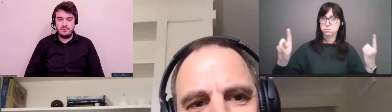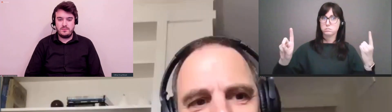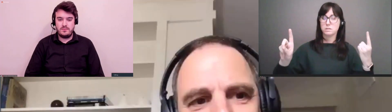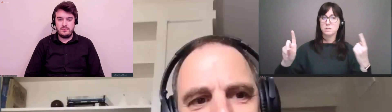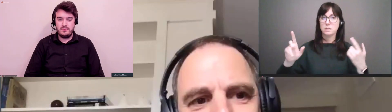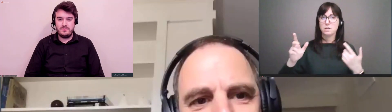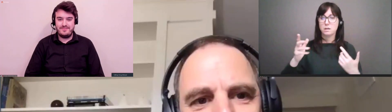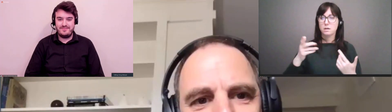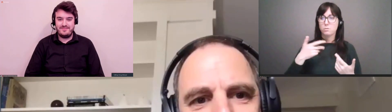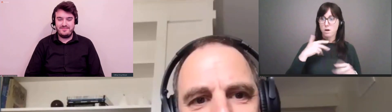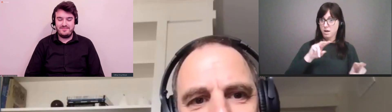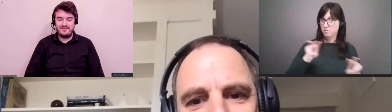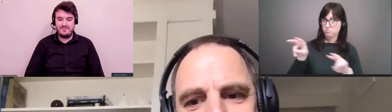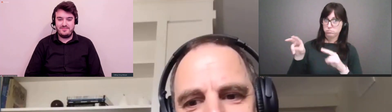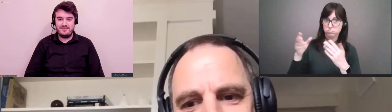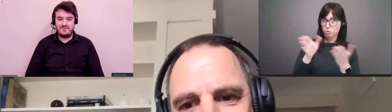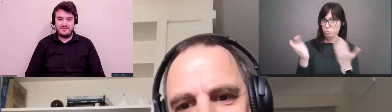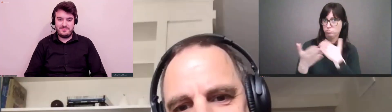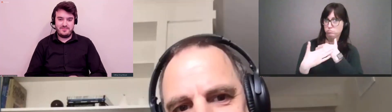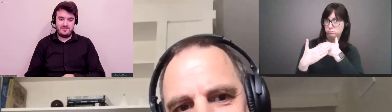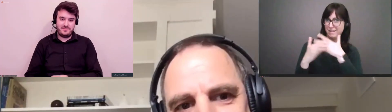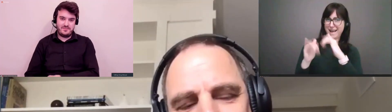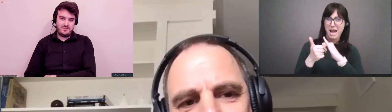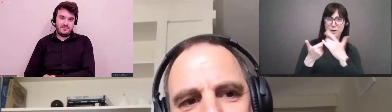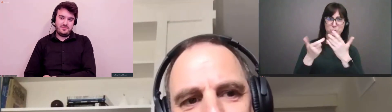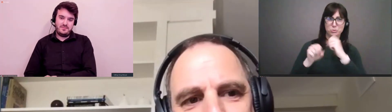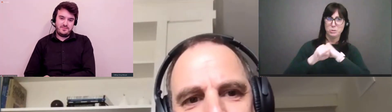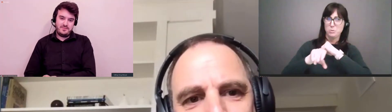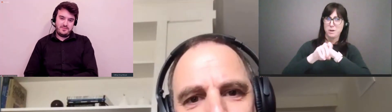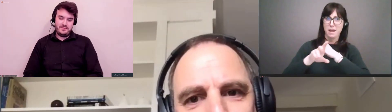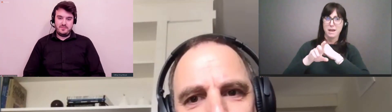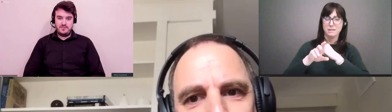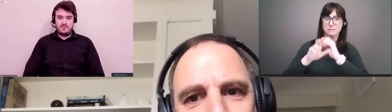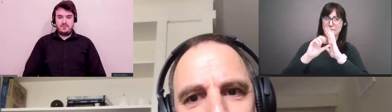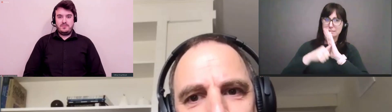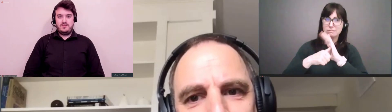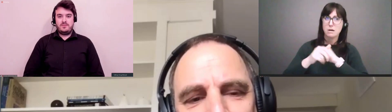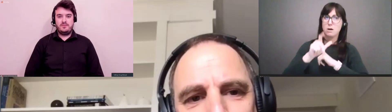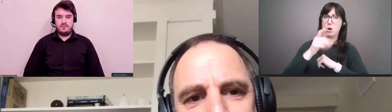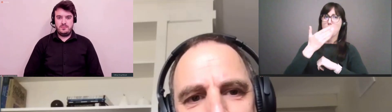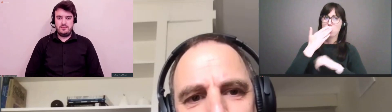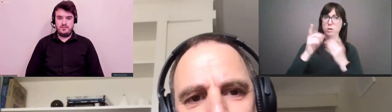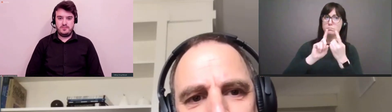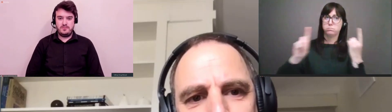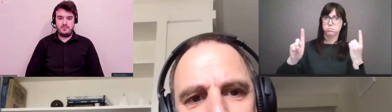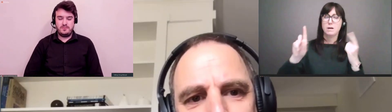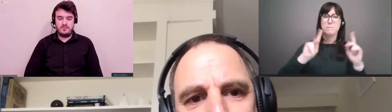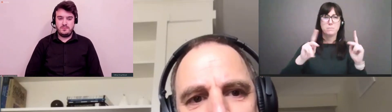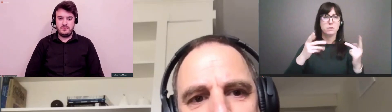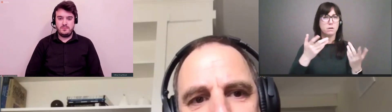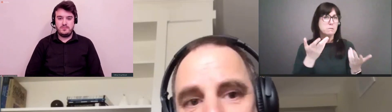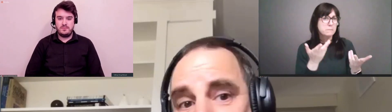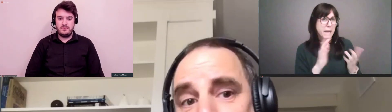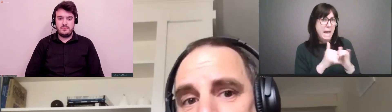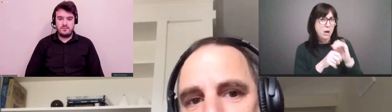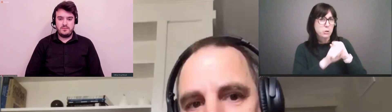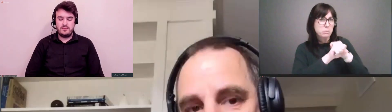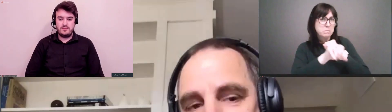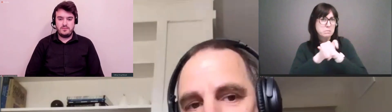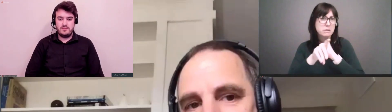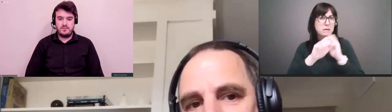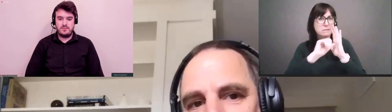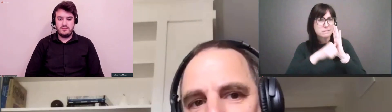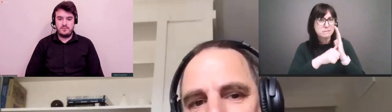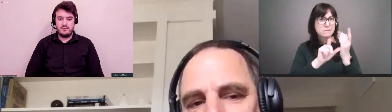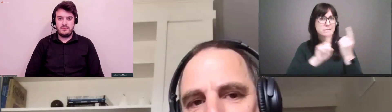to you guys for guidance about how to communicate this. I think of you guys as the expert, and we're getting lots of questions about how to communicate it. And if I could, I'd